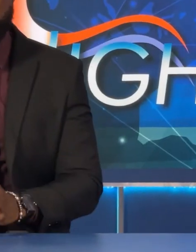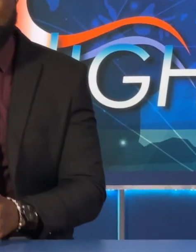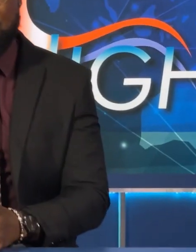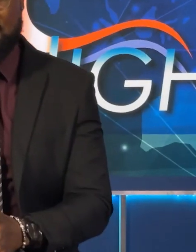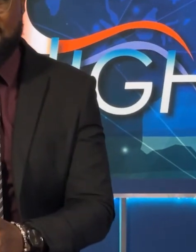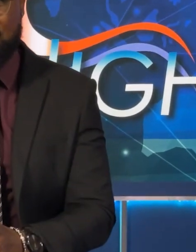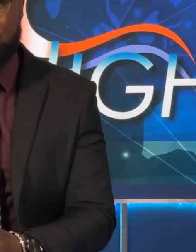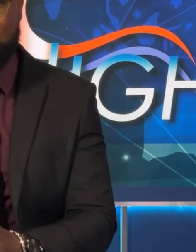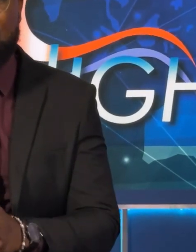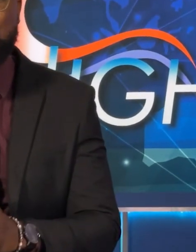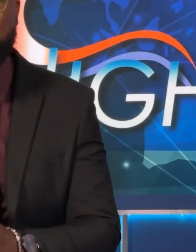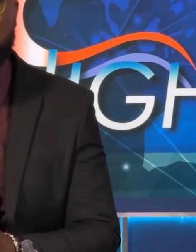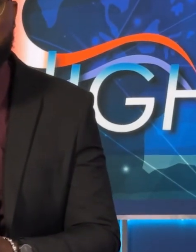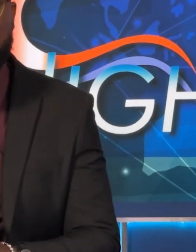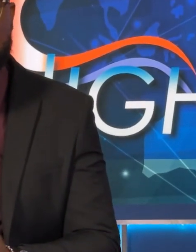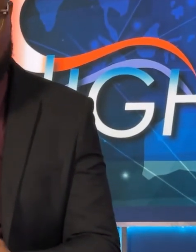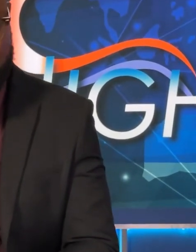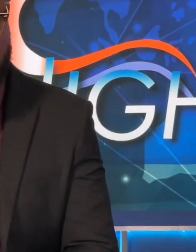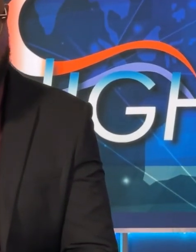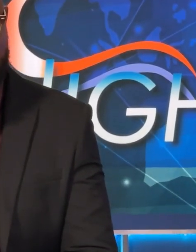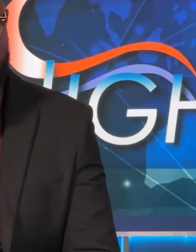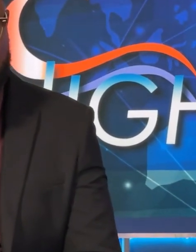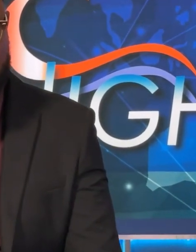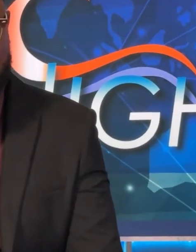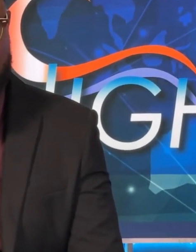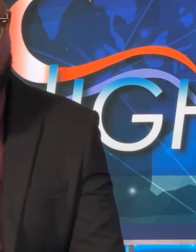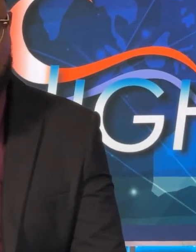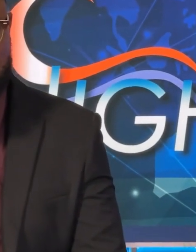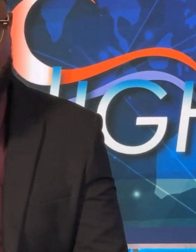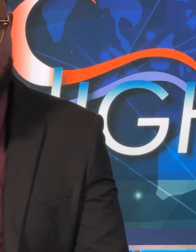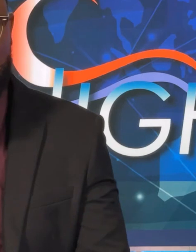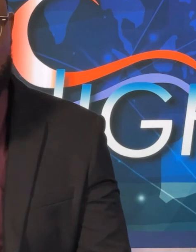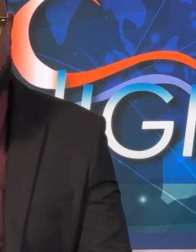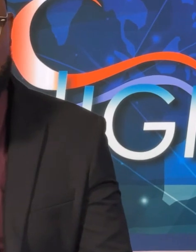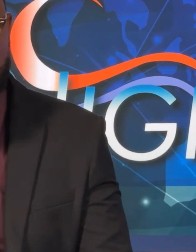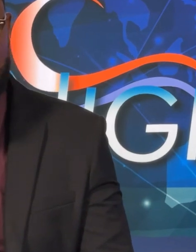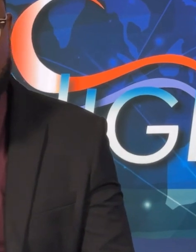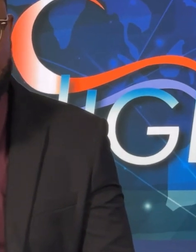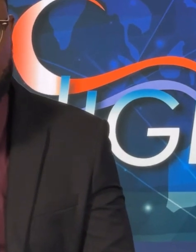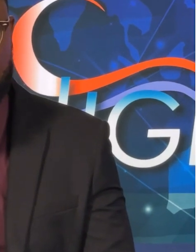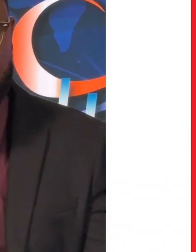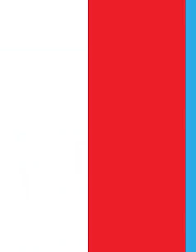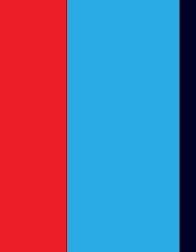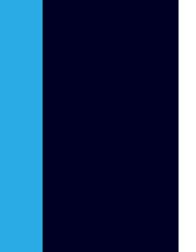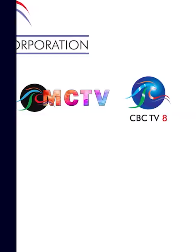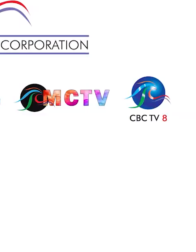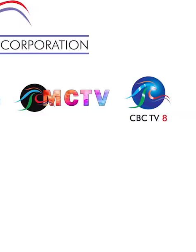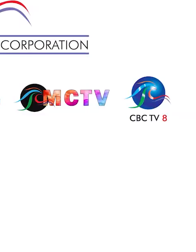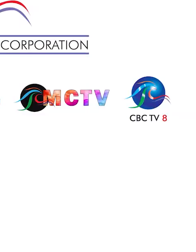Thanks for visiting us. To get more stories like this one, like and subscribe to our YouTube channel.